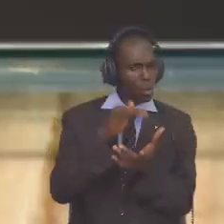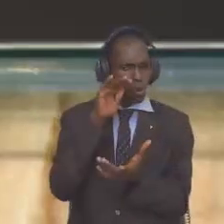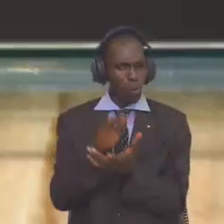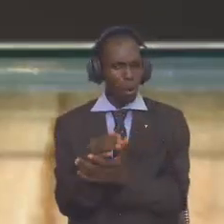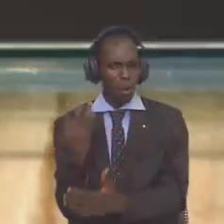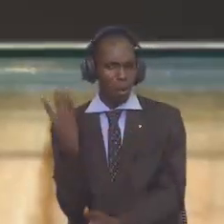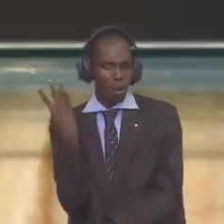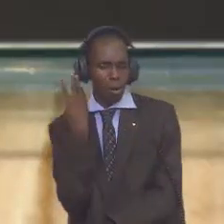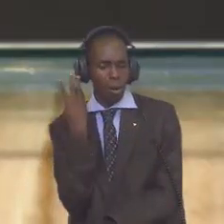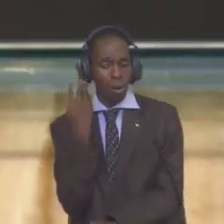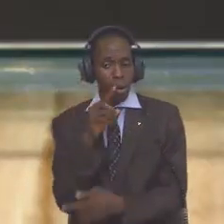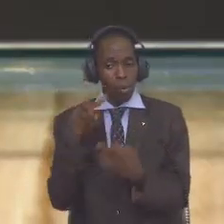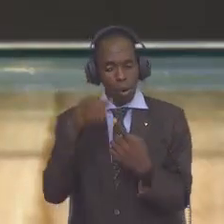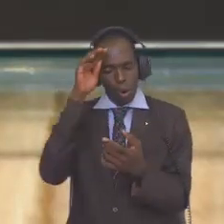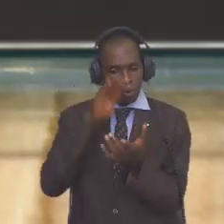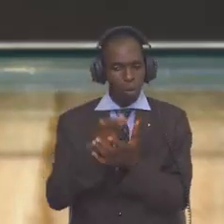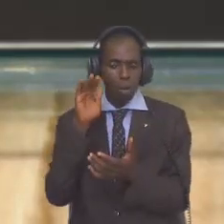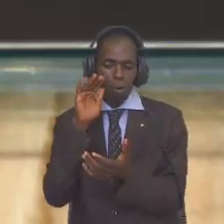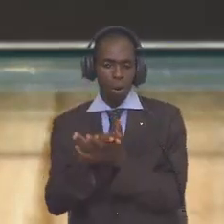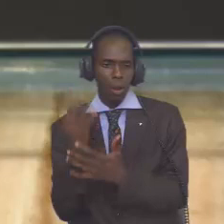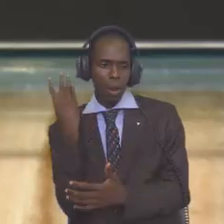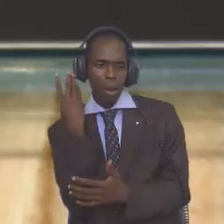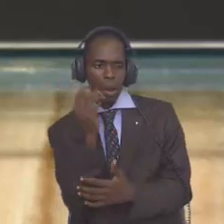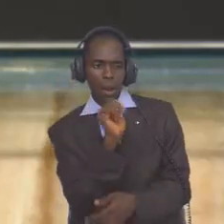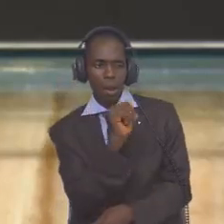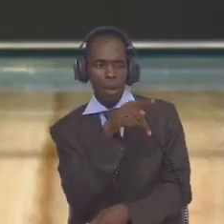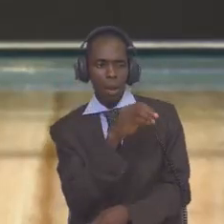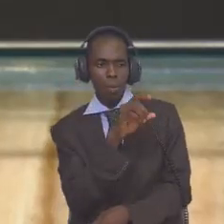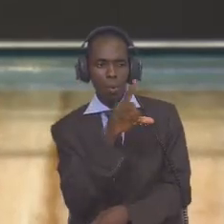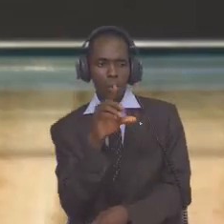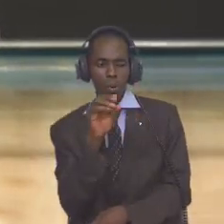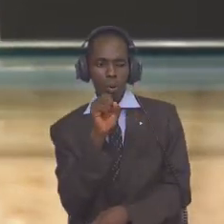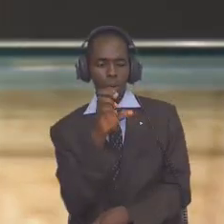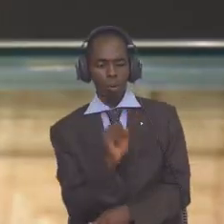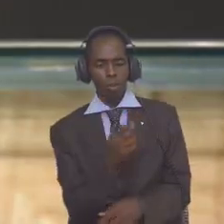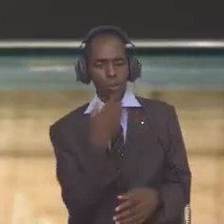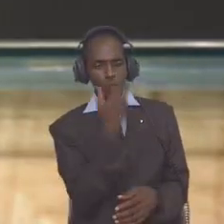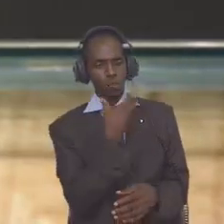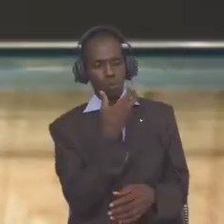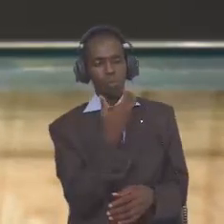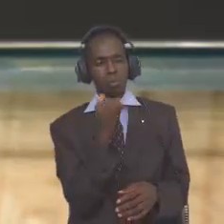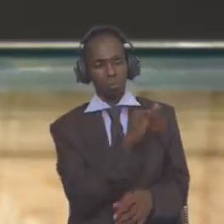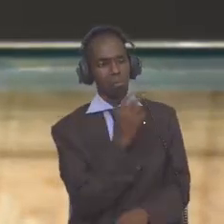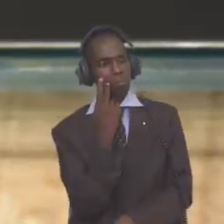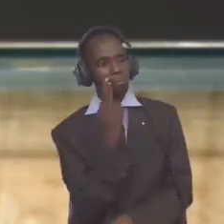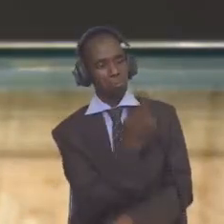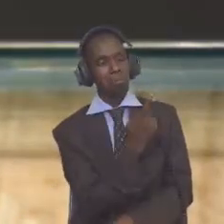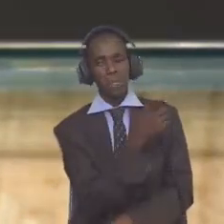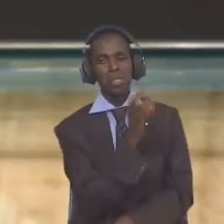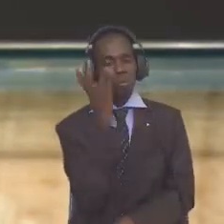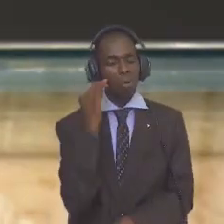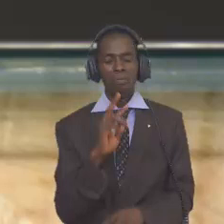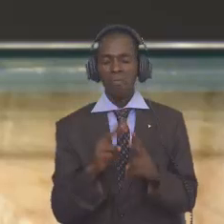whom when Aquila and Priscilla had heard, they knew, they heard, they could see about his